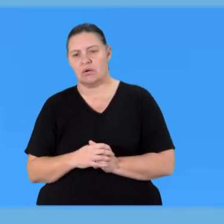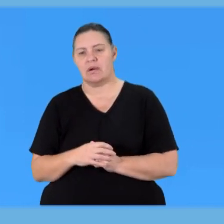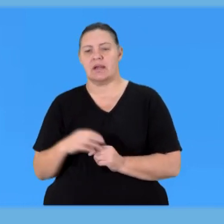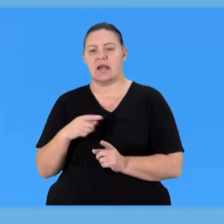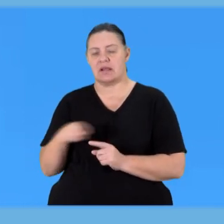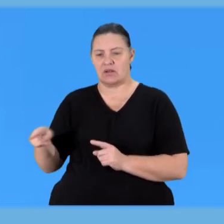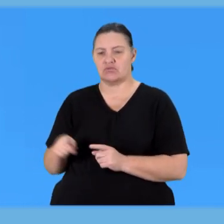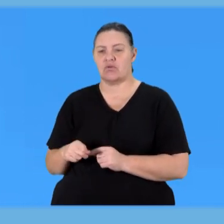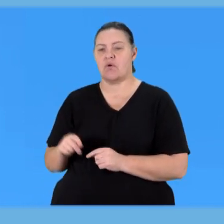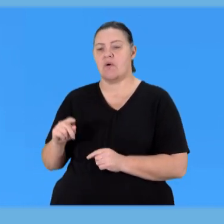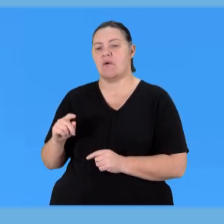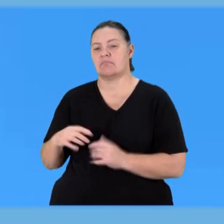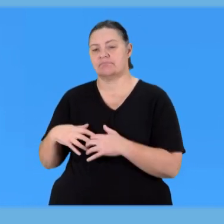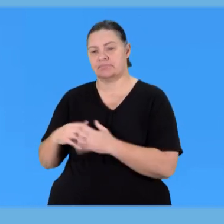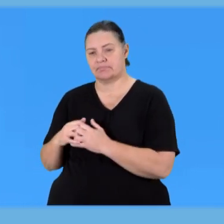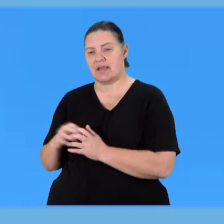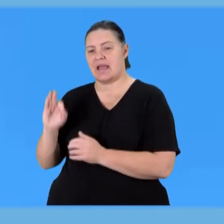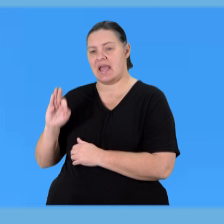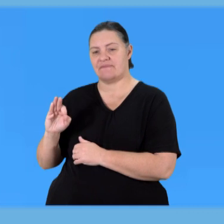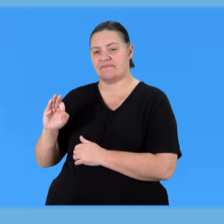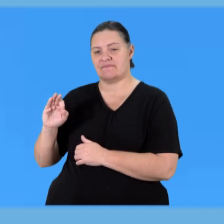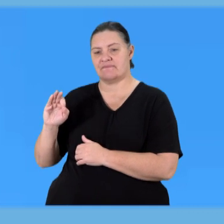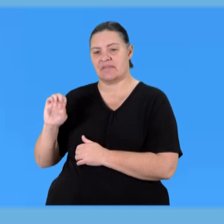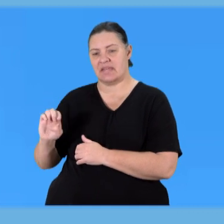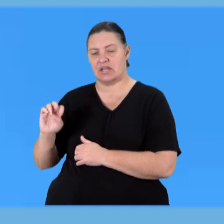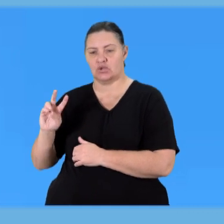O2 reacting to form